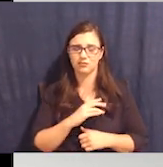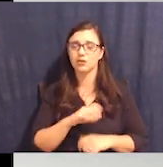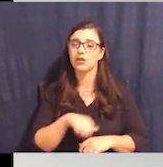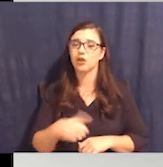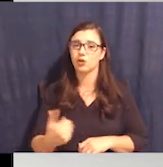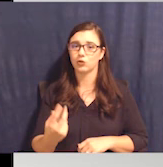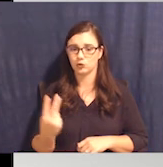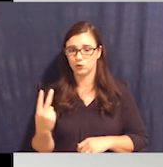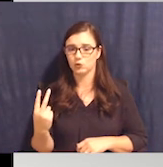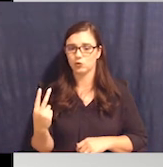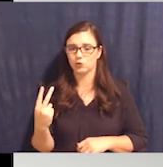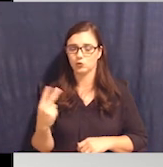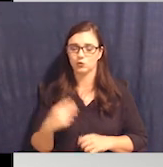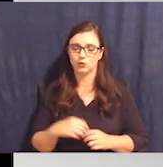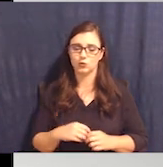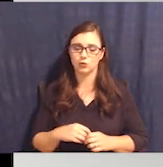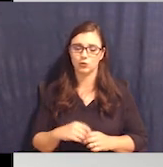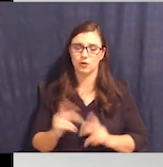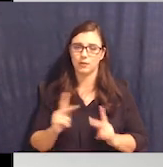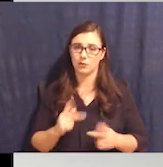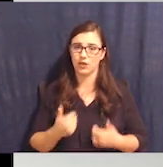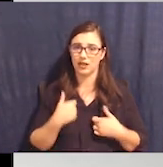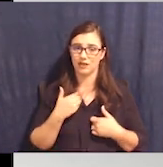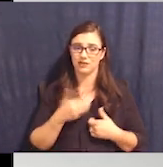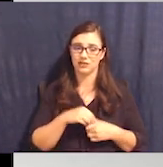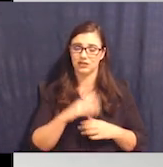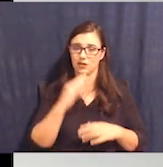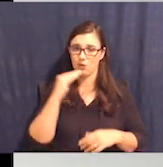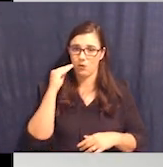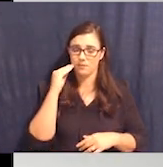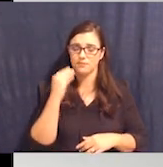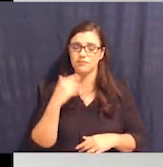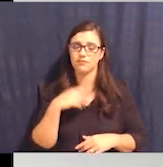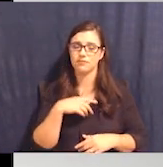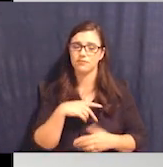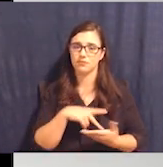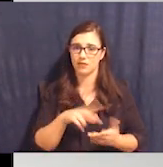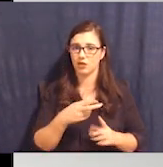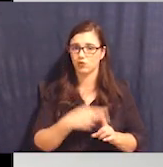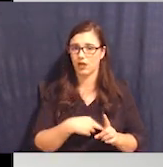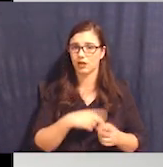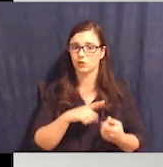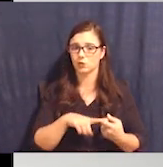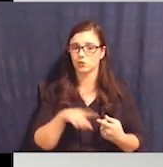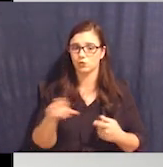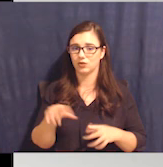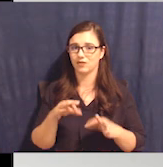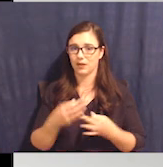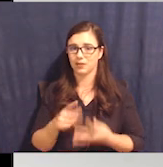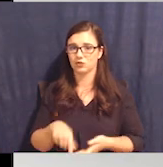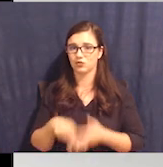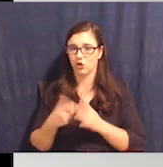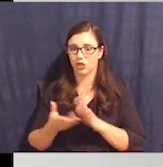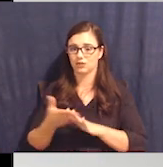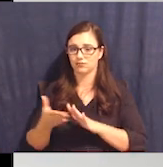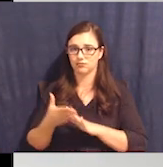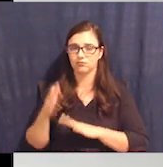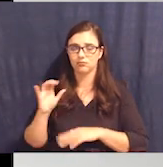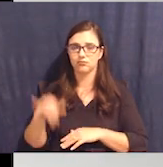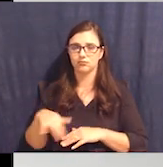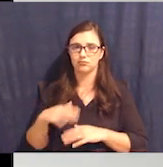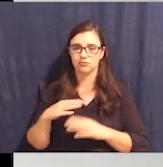for everybody. The other 2 residents of the home paid the rent to the family that